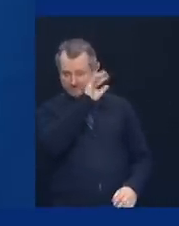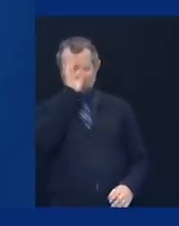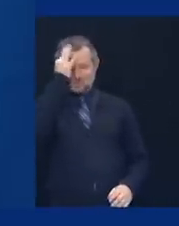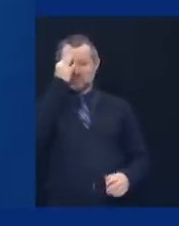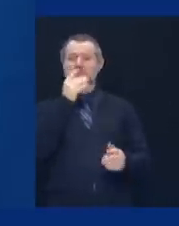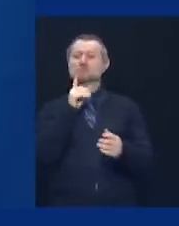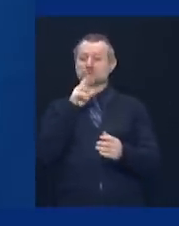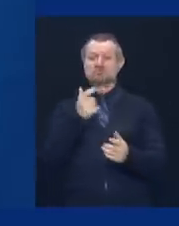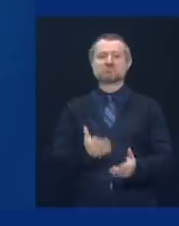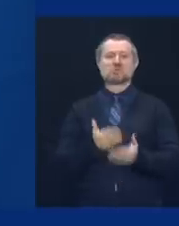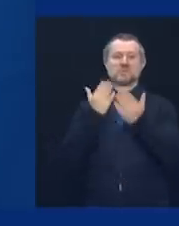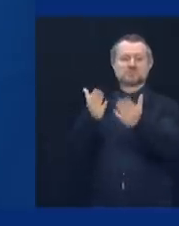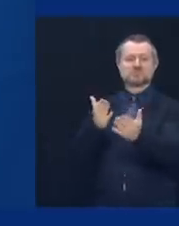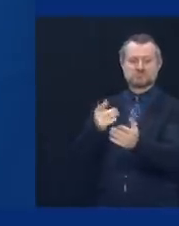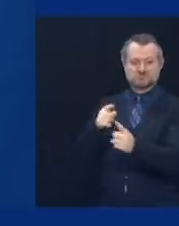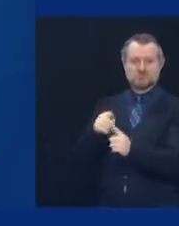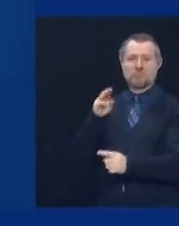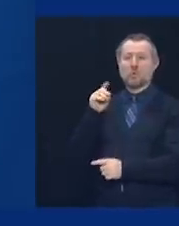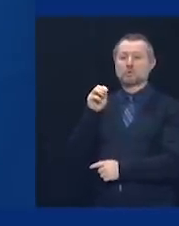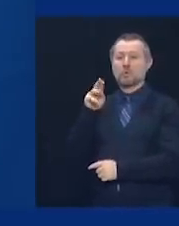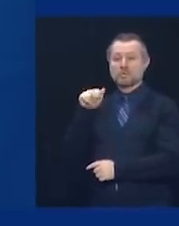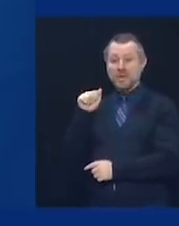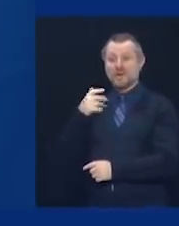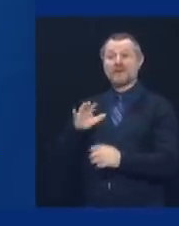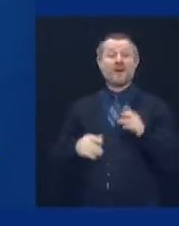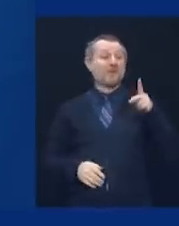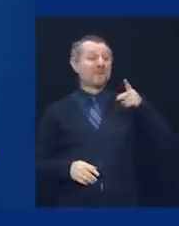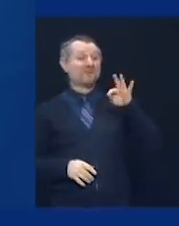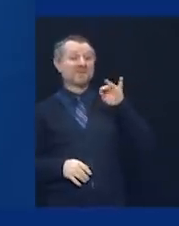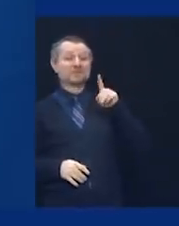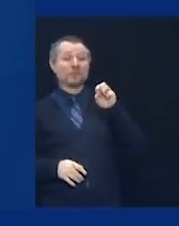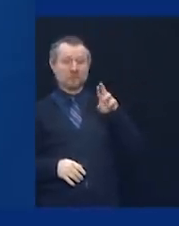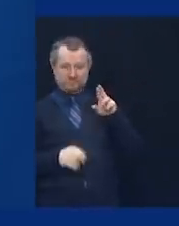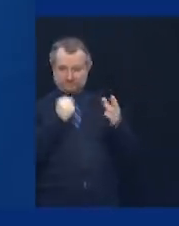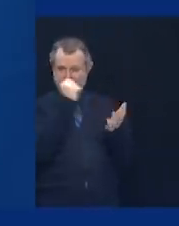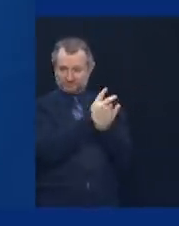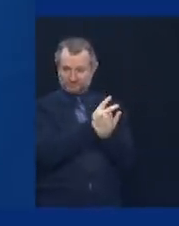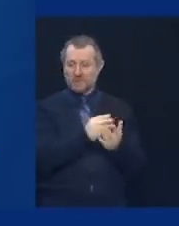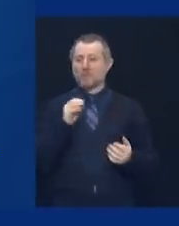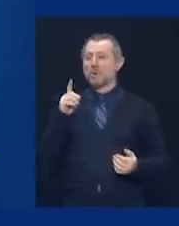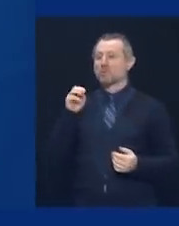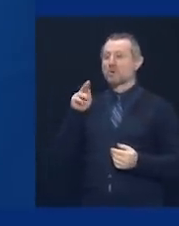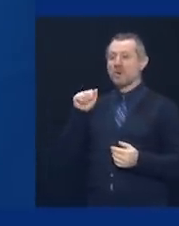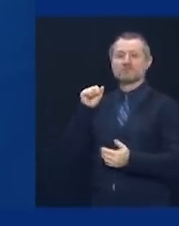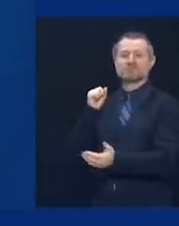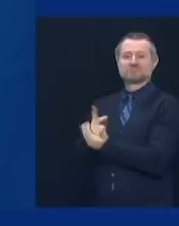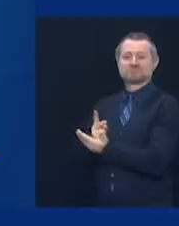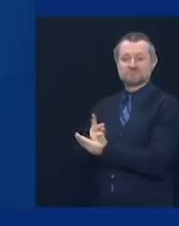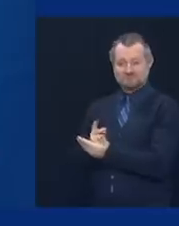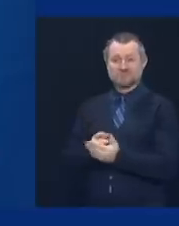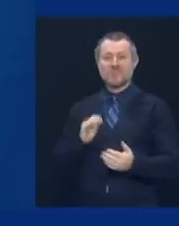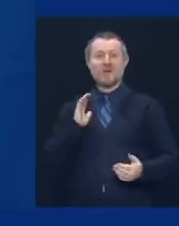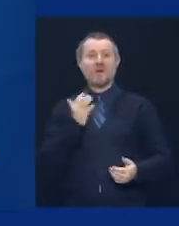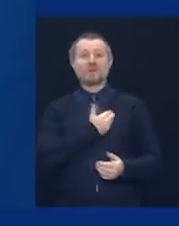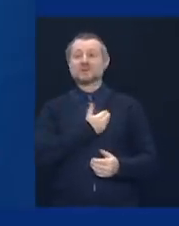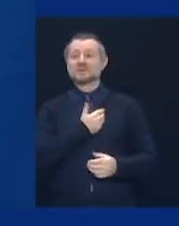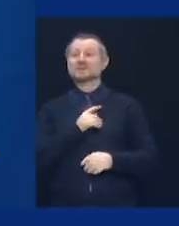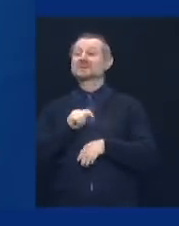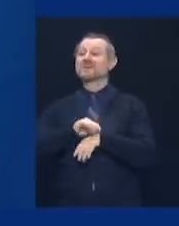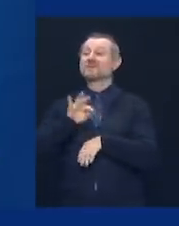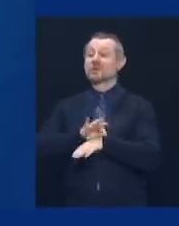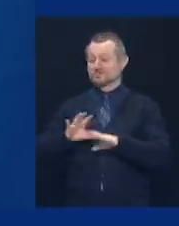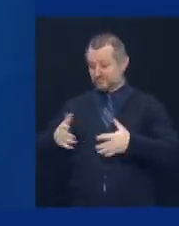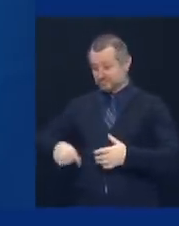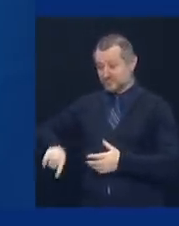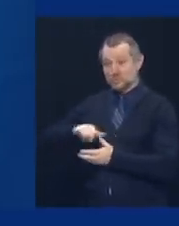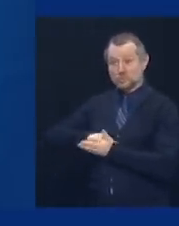have Pfizer vaccine and Moderna vaccine. Our clinical advisory task force approved